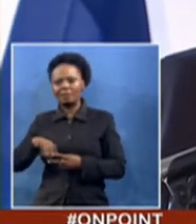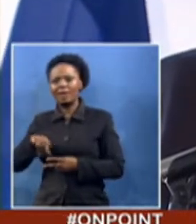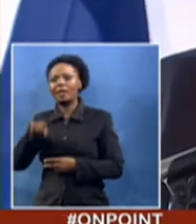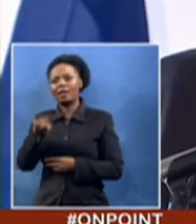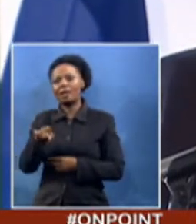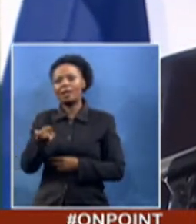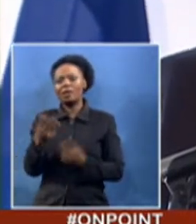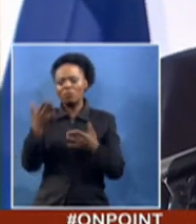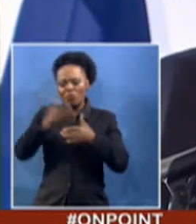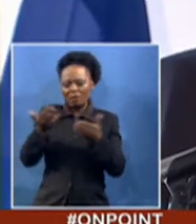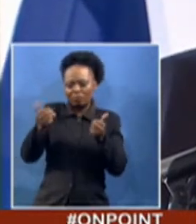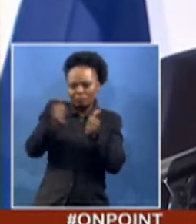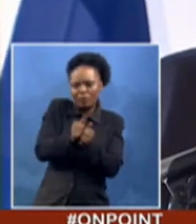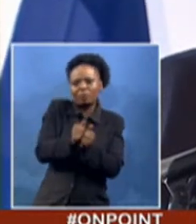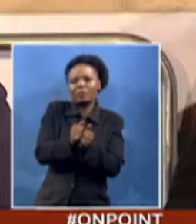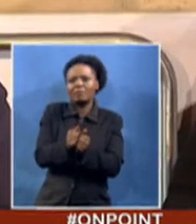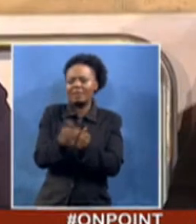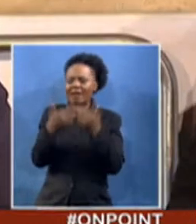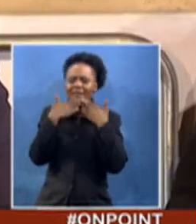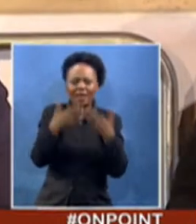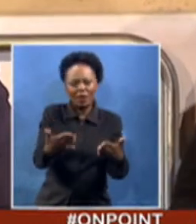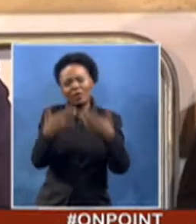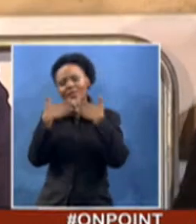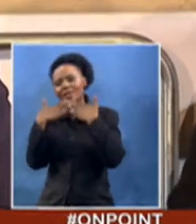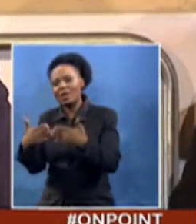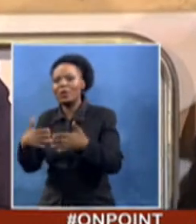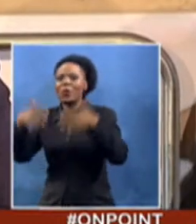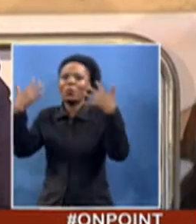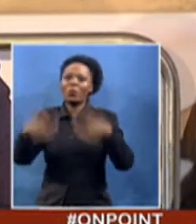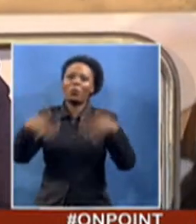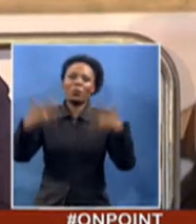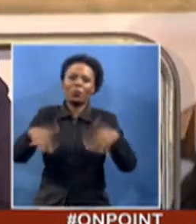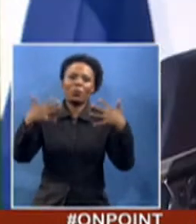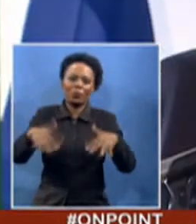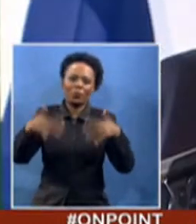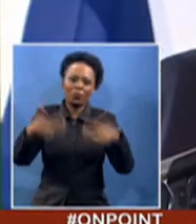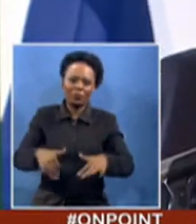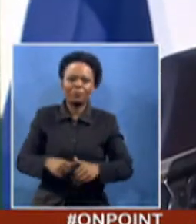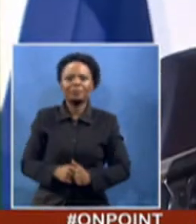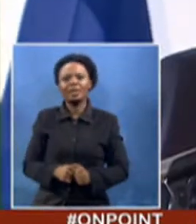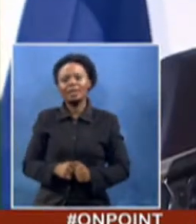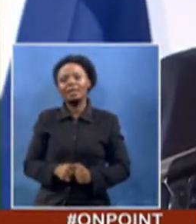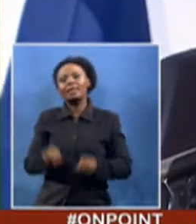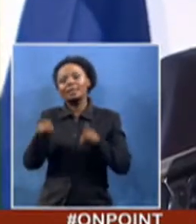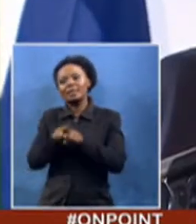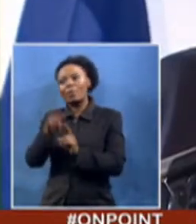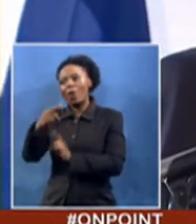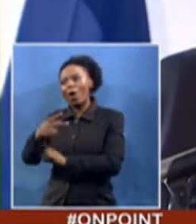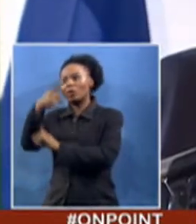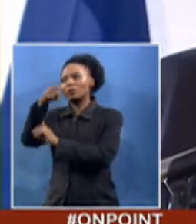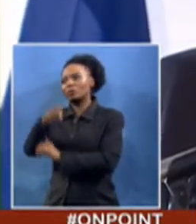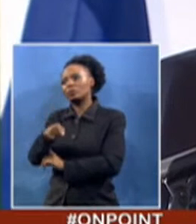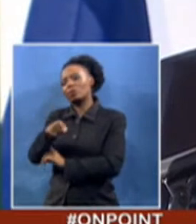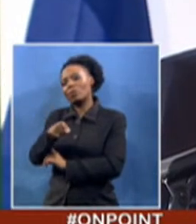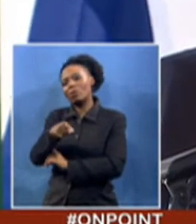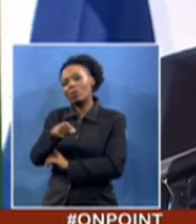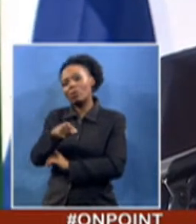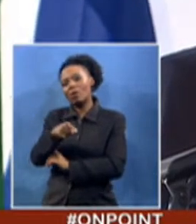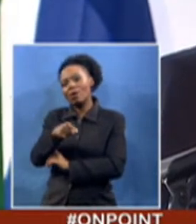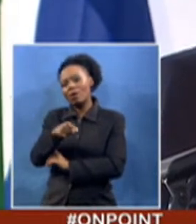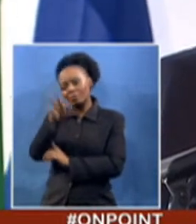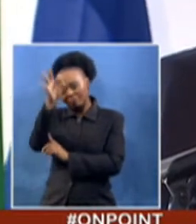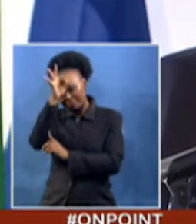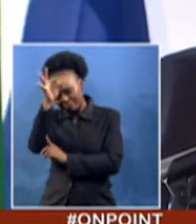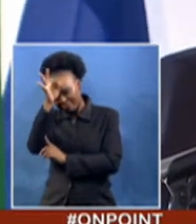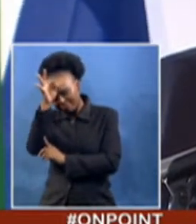I want to say thank you very much. And also the law enforcement